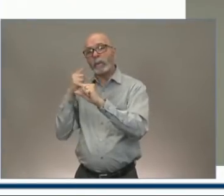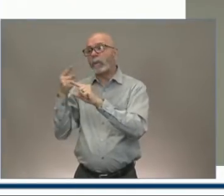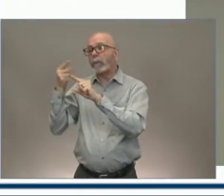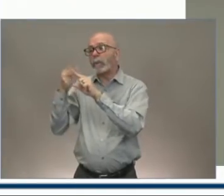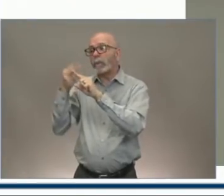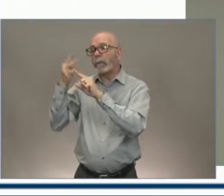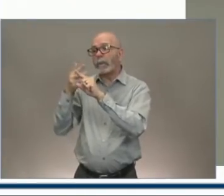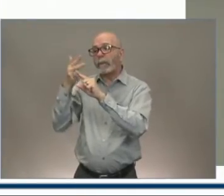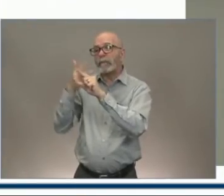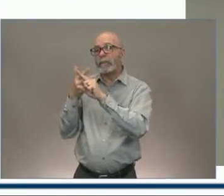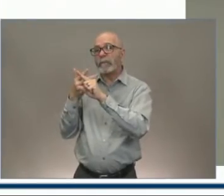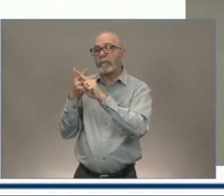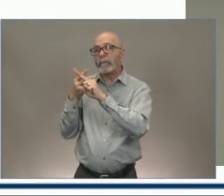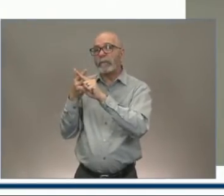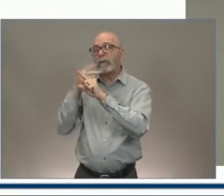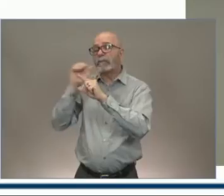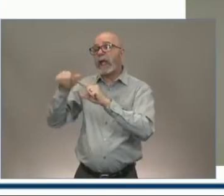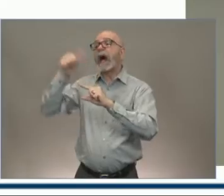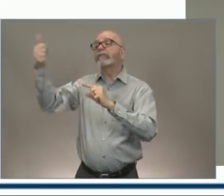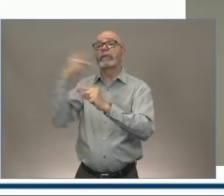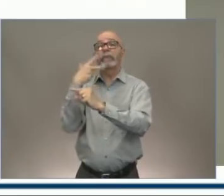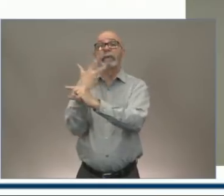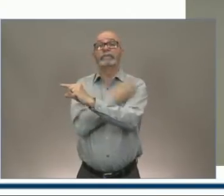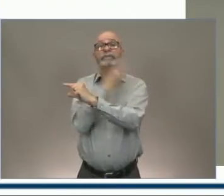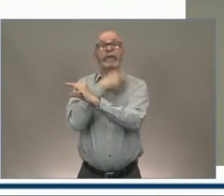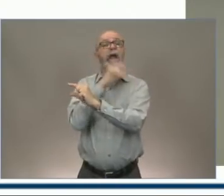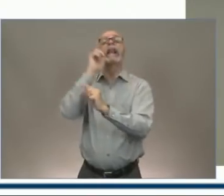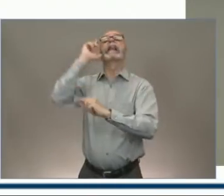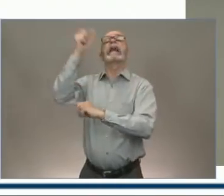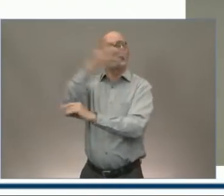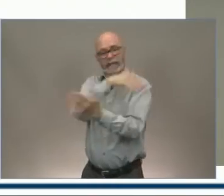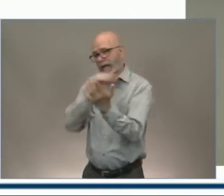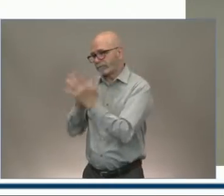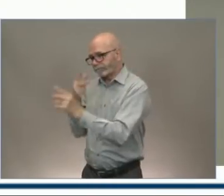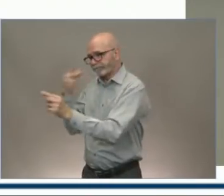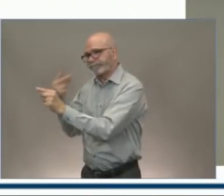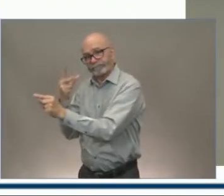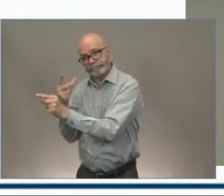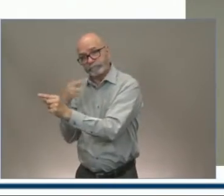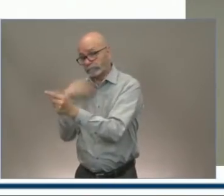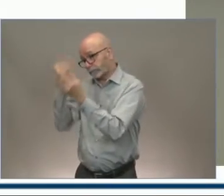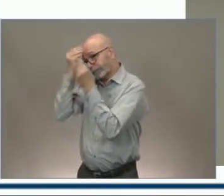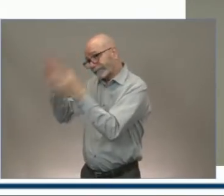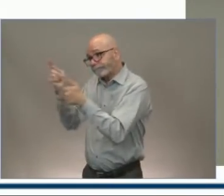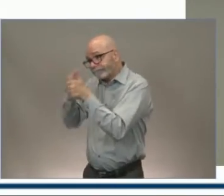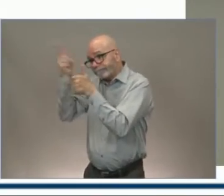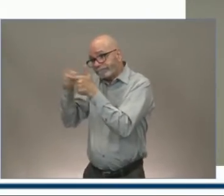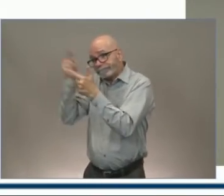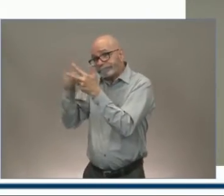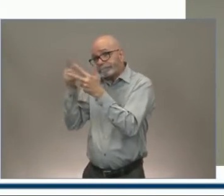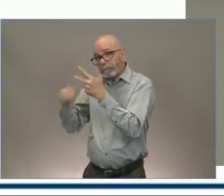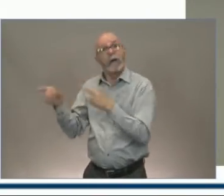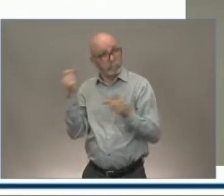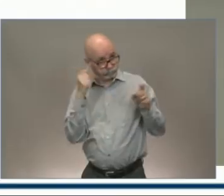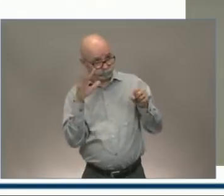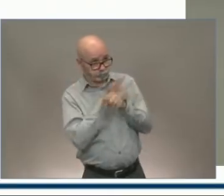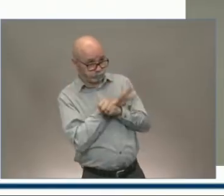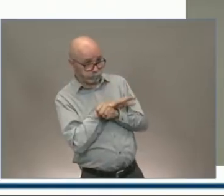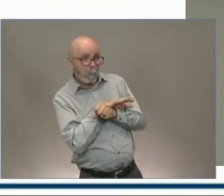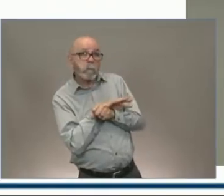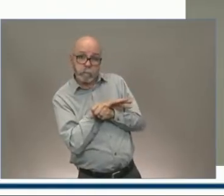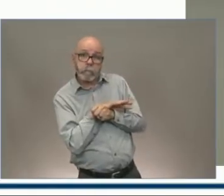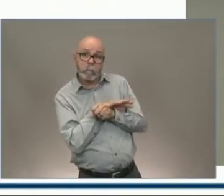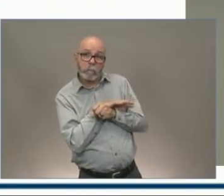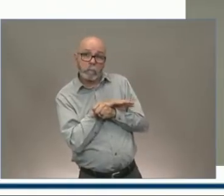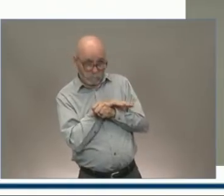mRNA vaccines much more effective later. So there has to be an informed consent process around this as well, that people know very clearly the options